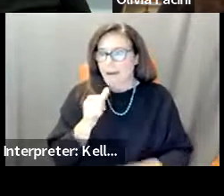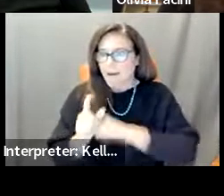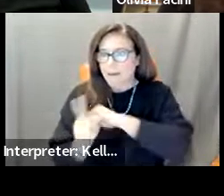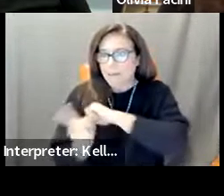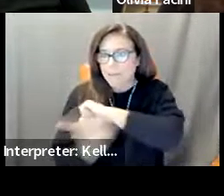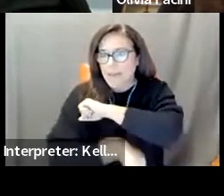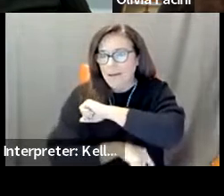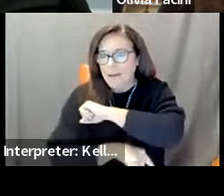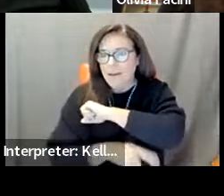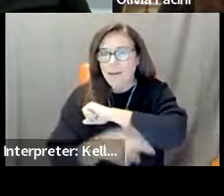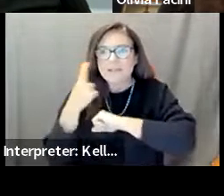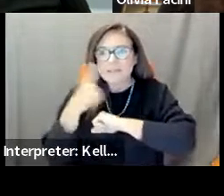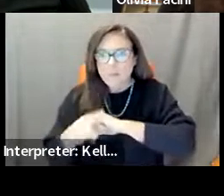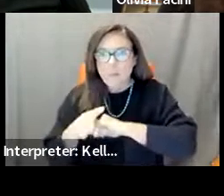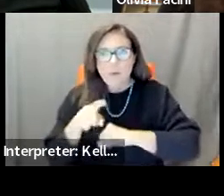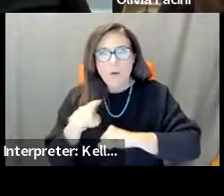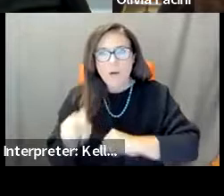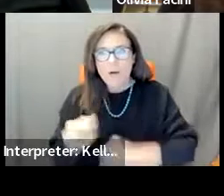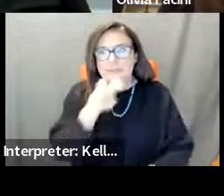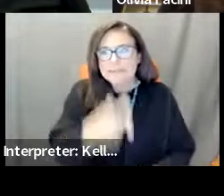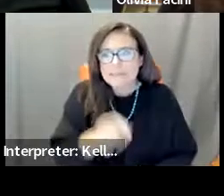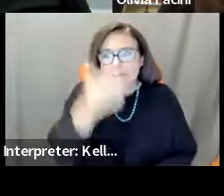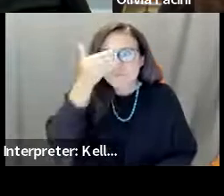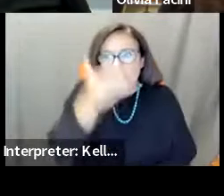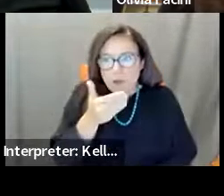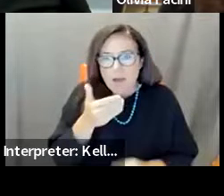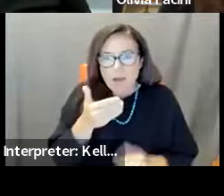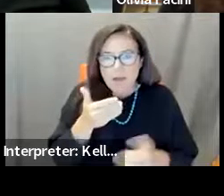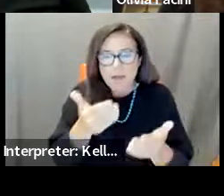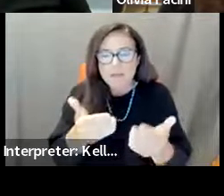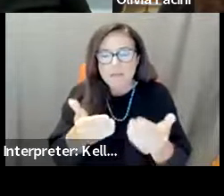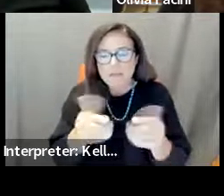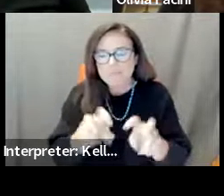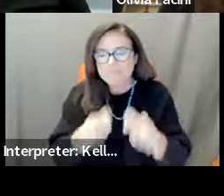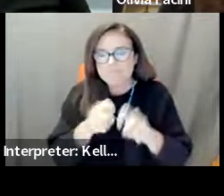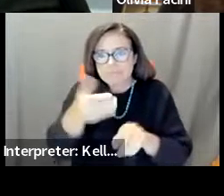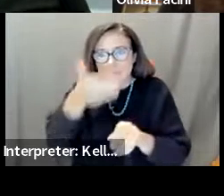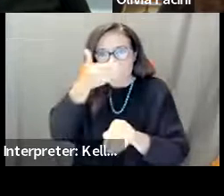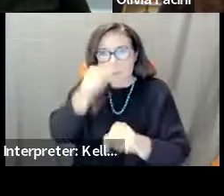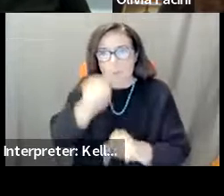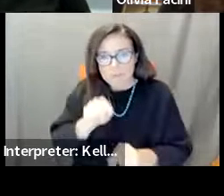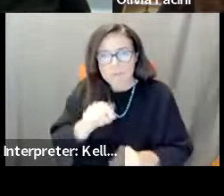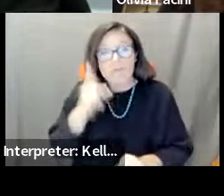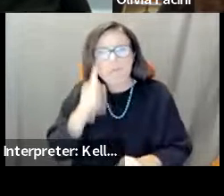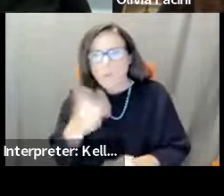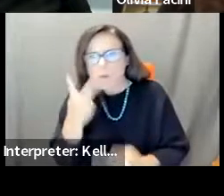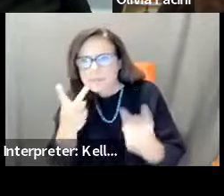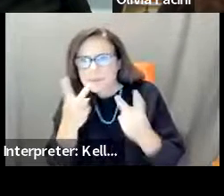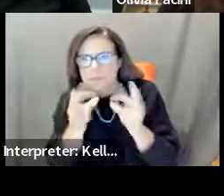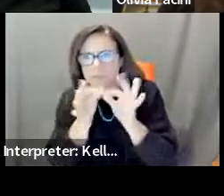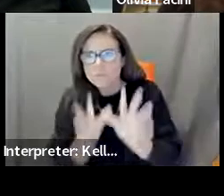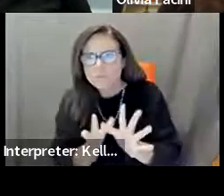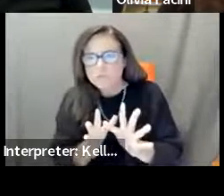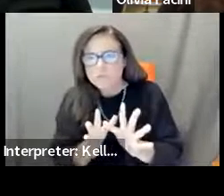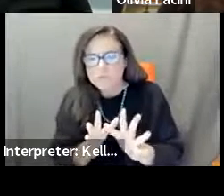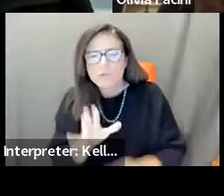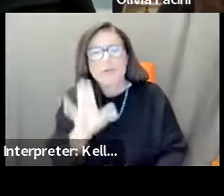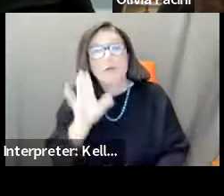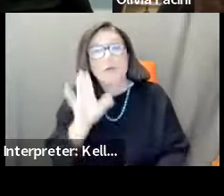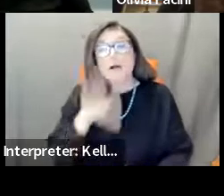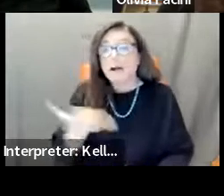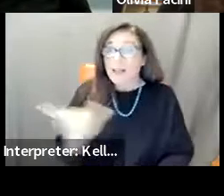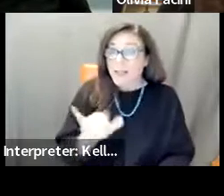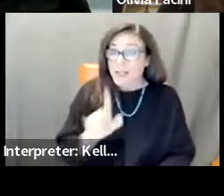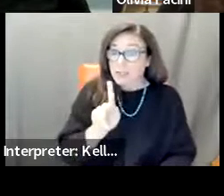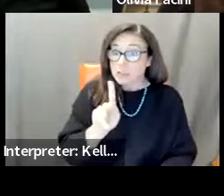access an interpreter or captioning. I know that for some people, so like Krystal, when you